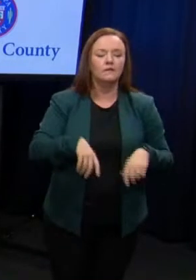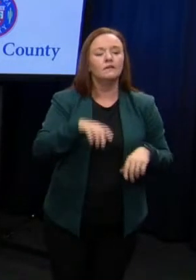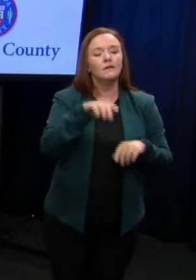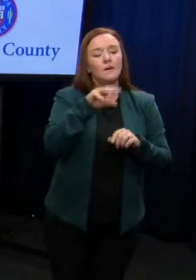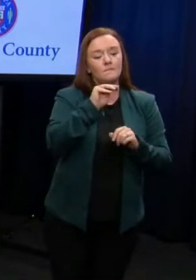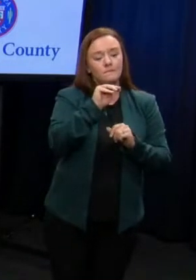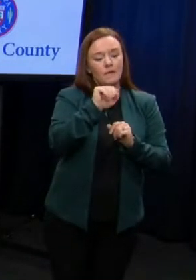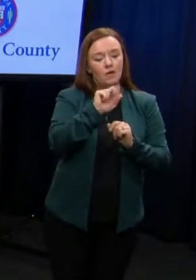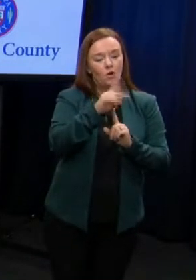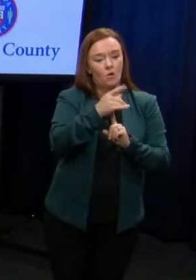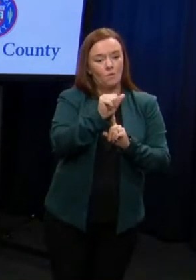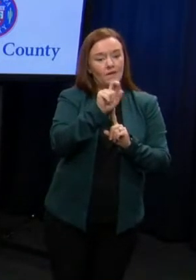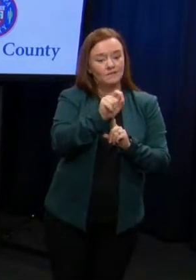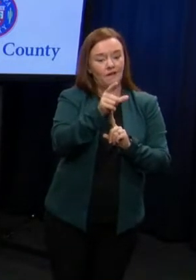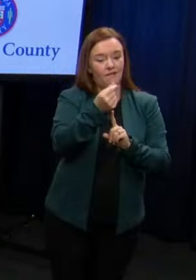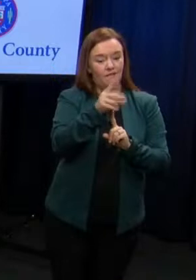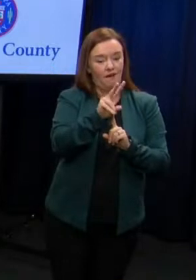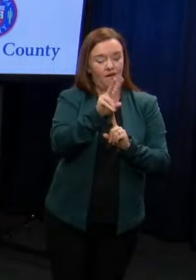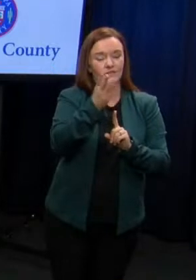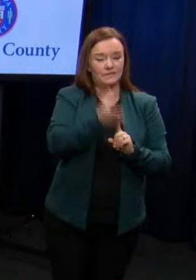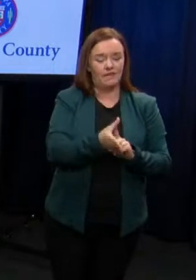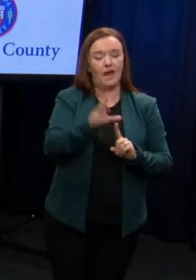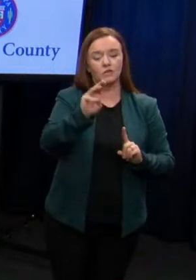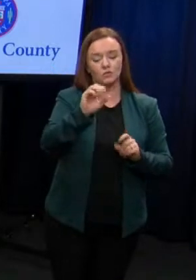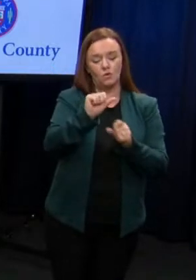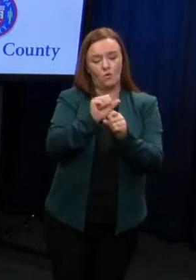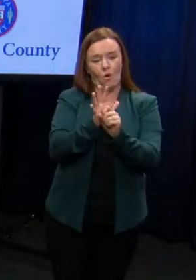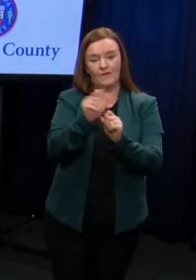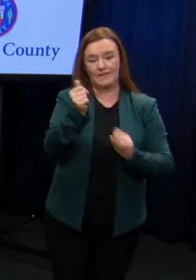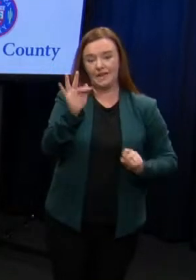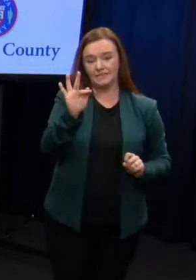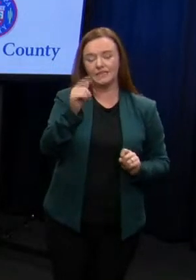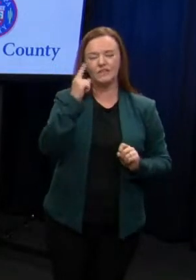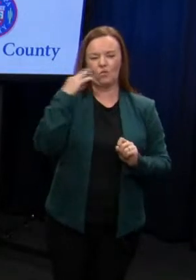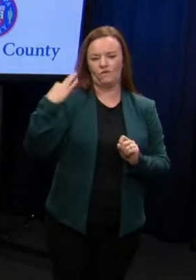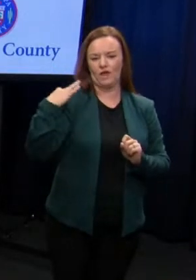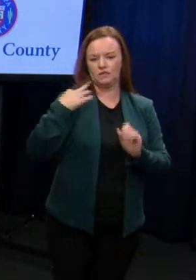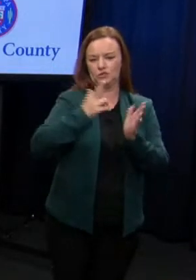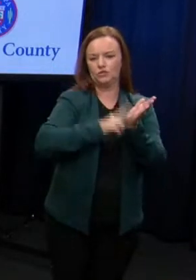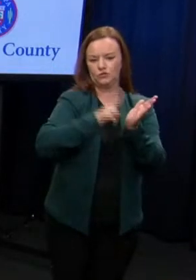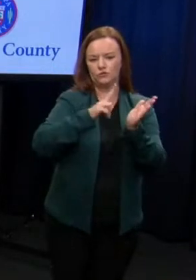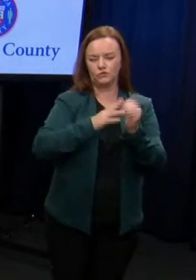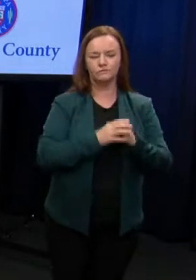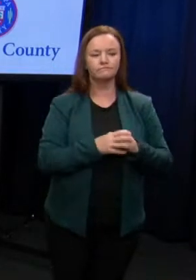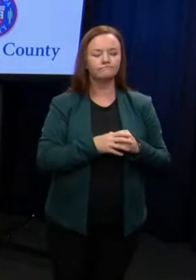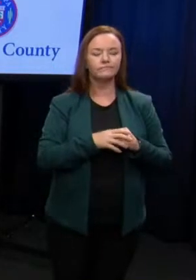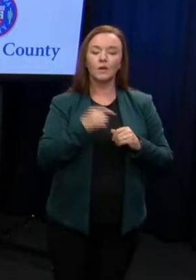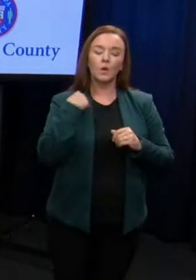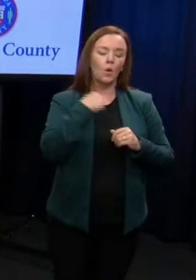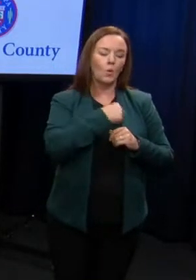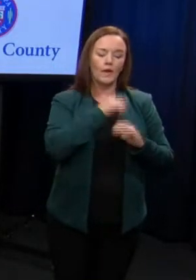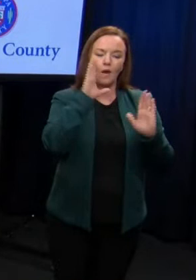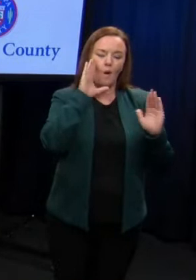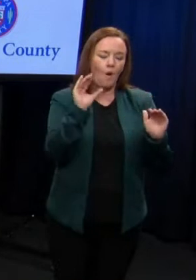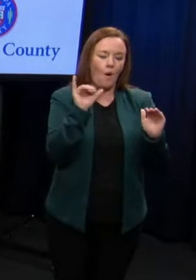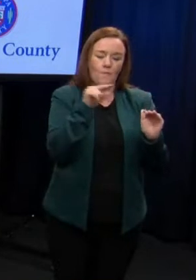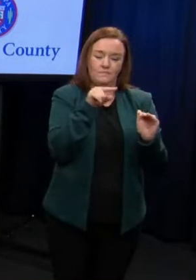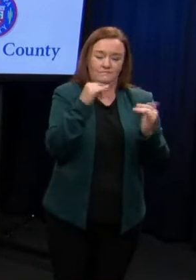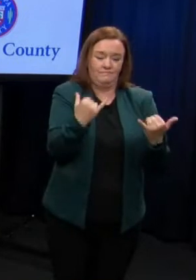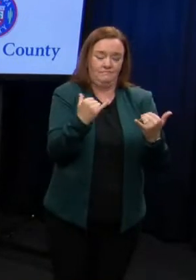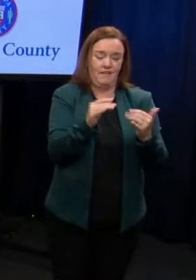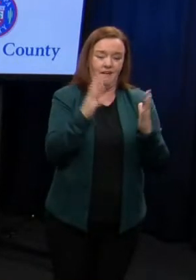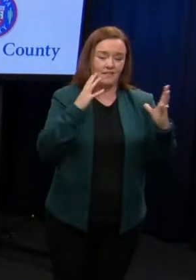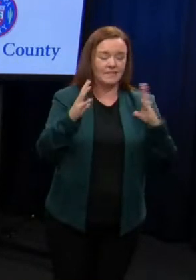maricopa.gov/COVID-19 if you can volunteer. This is not where we hope we would be this holiday season. However, we